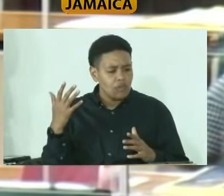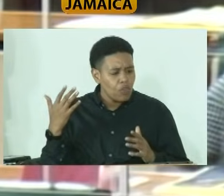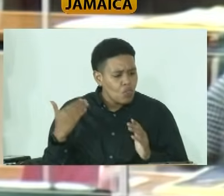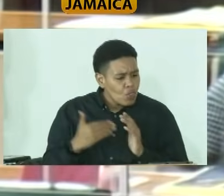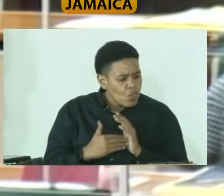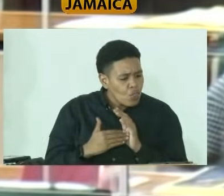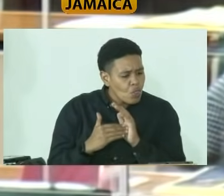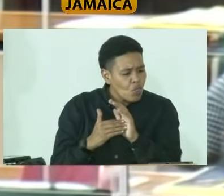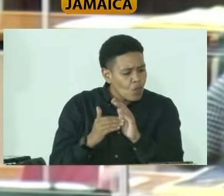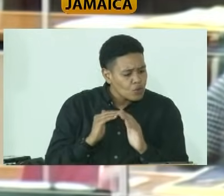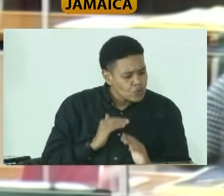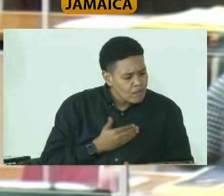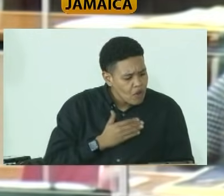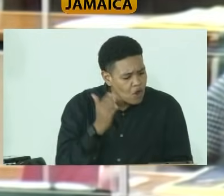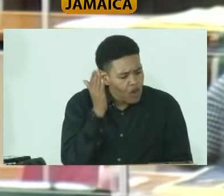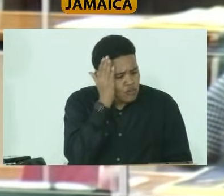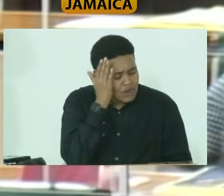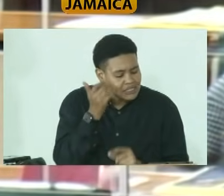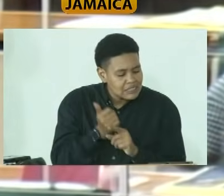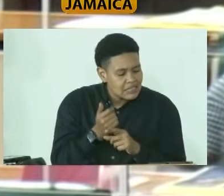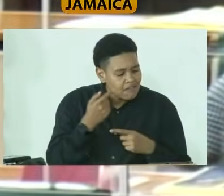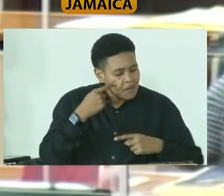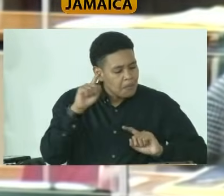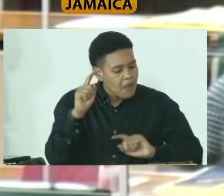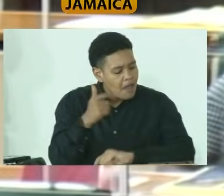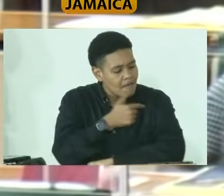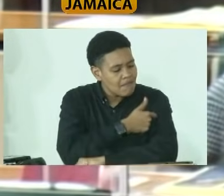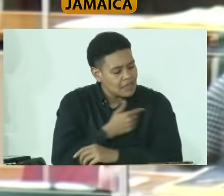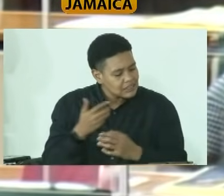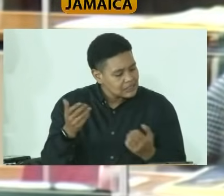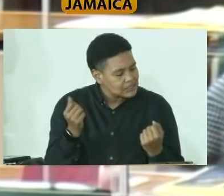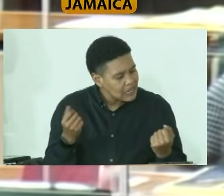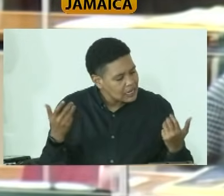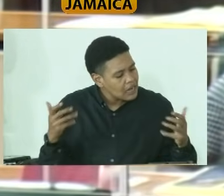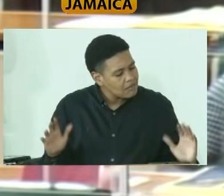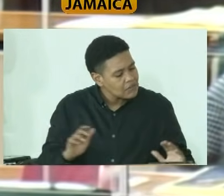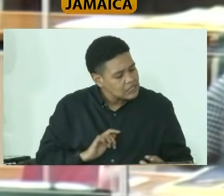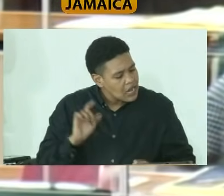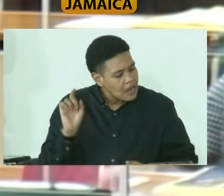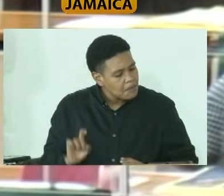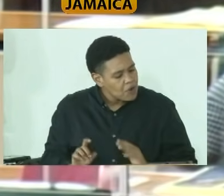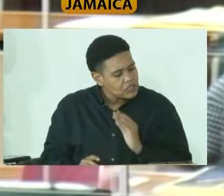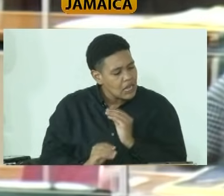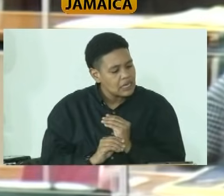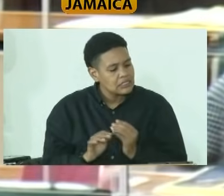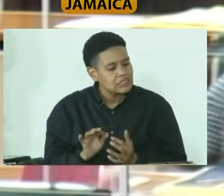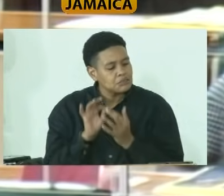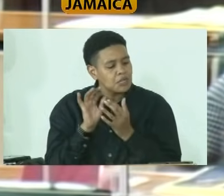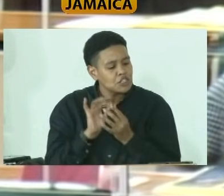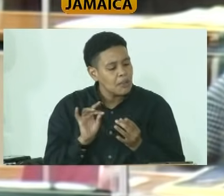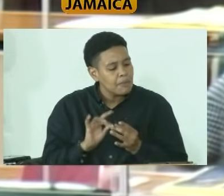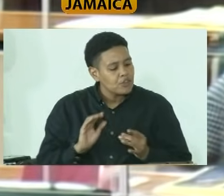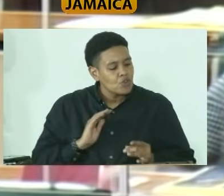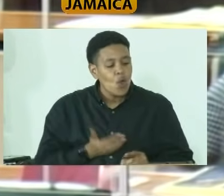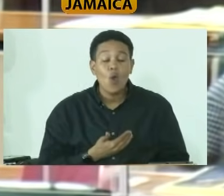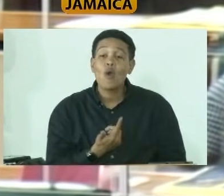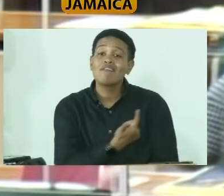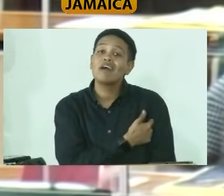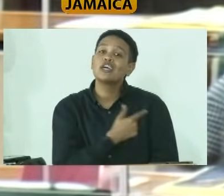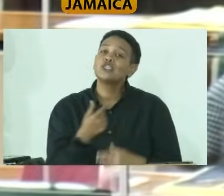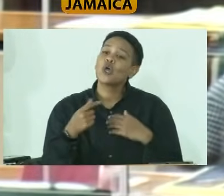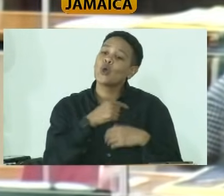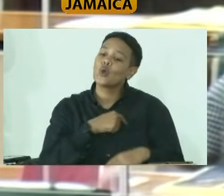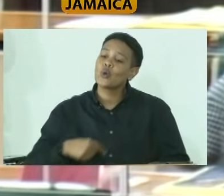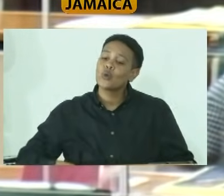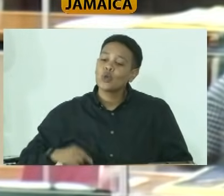of our residents have been vaccinated. I must make special mention to our vaccination queen, Joy